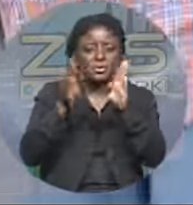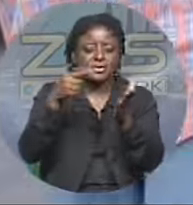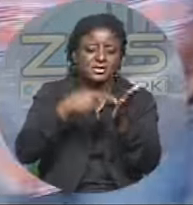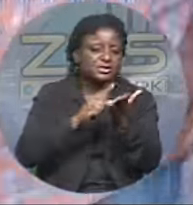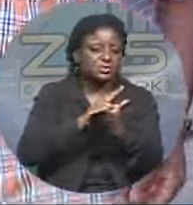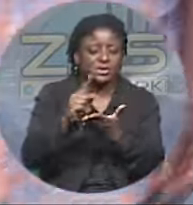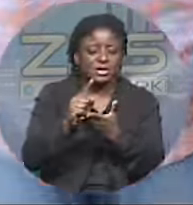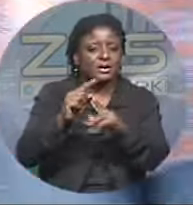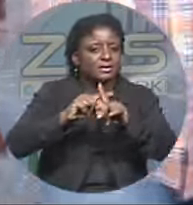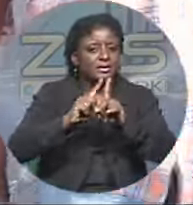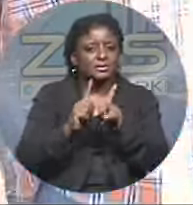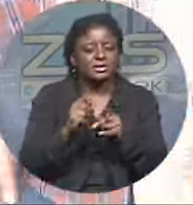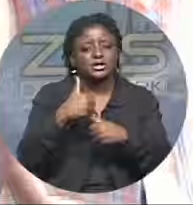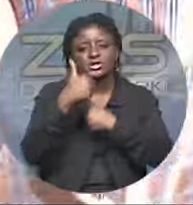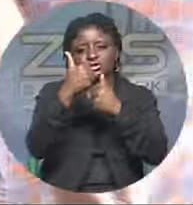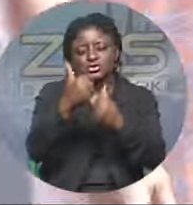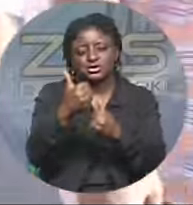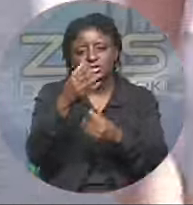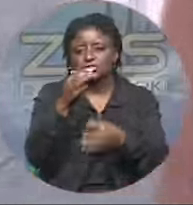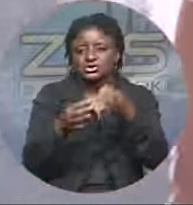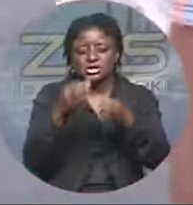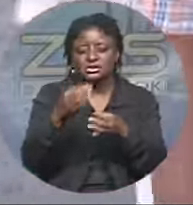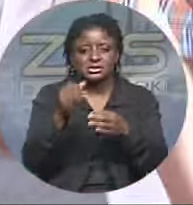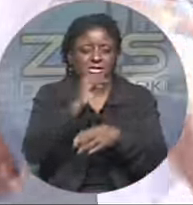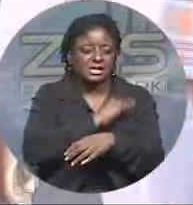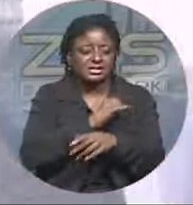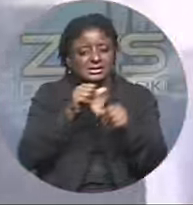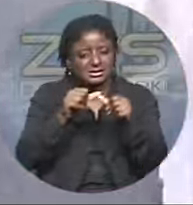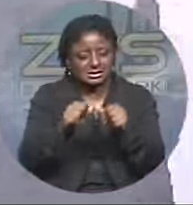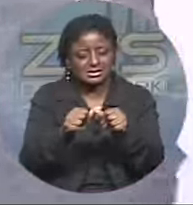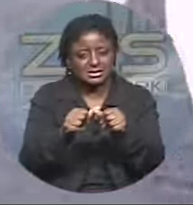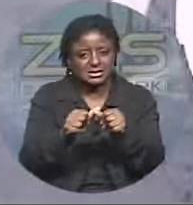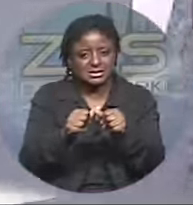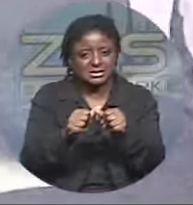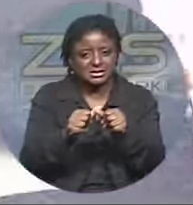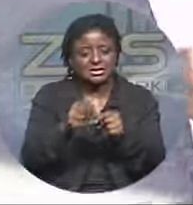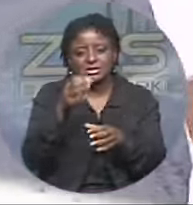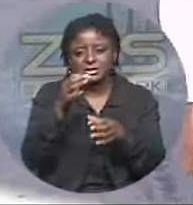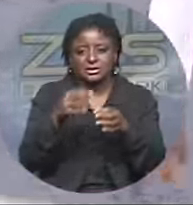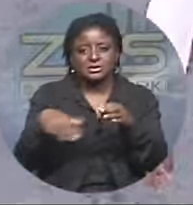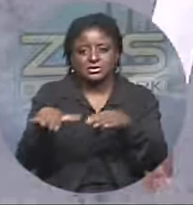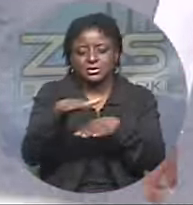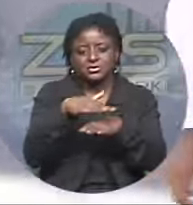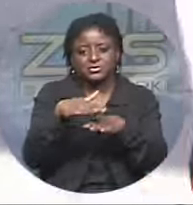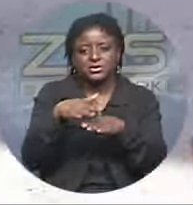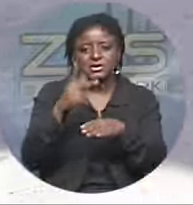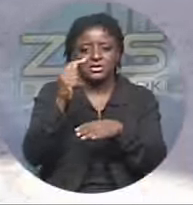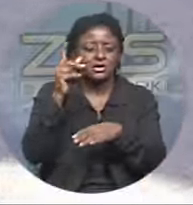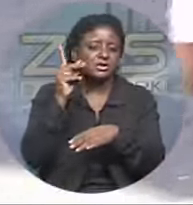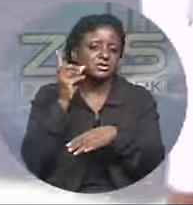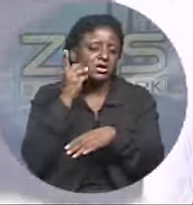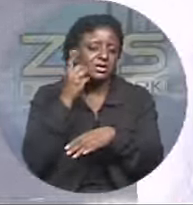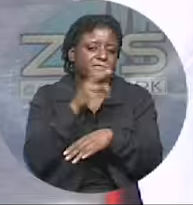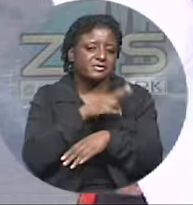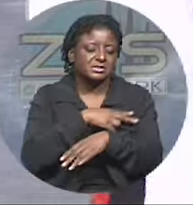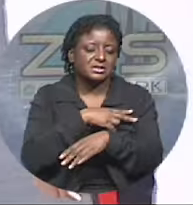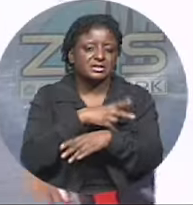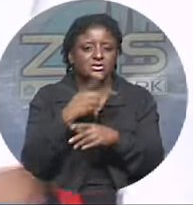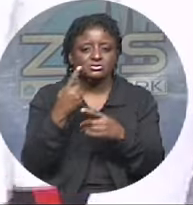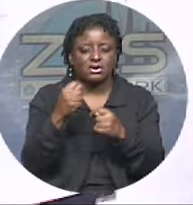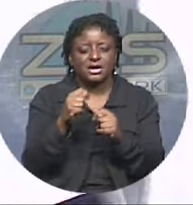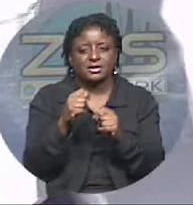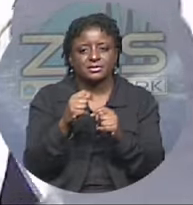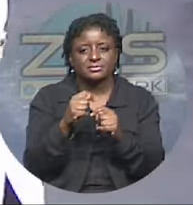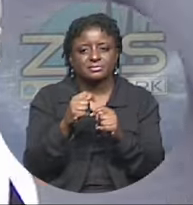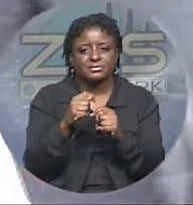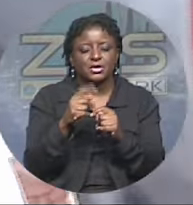week. However, it was adjourned as Justice Isaacs is still presiding over the Donna Facili murder trial. Kurt McCartney is the brother of DNA